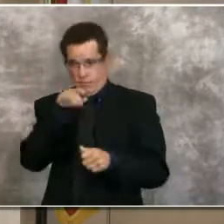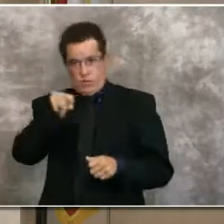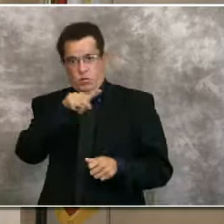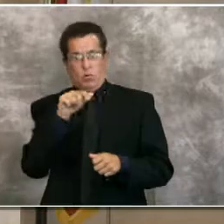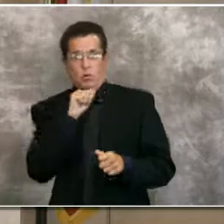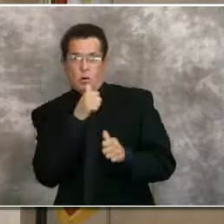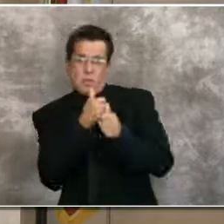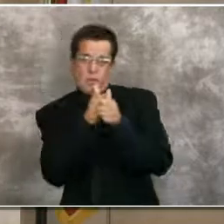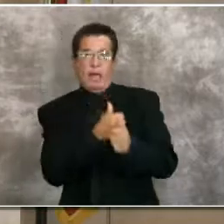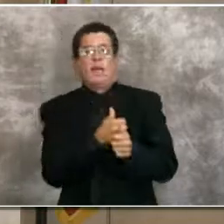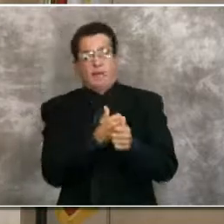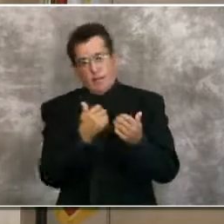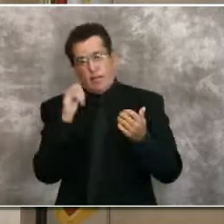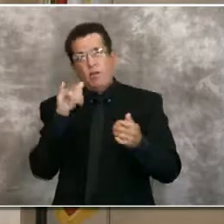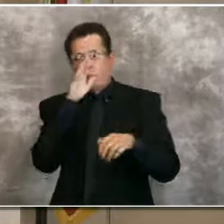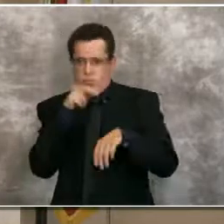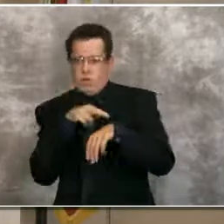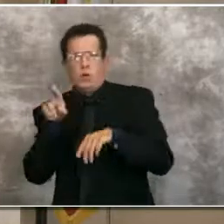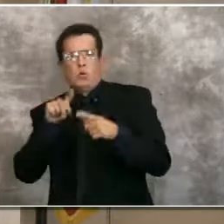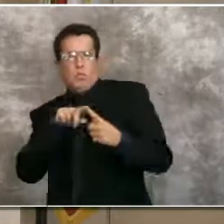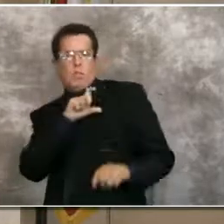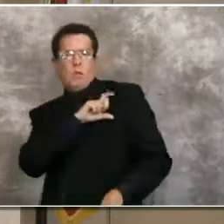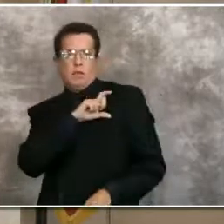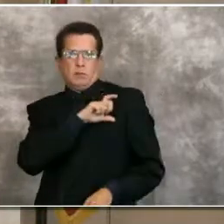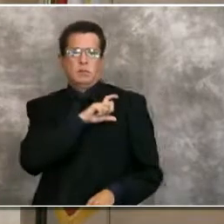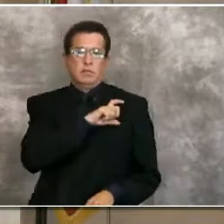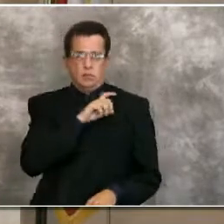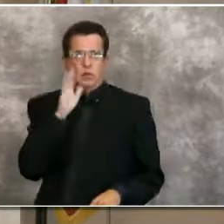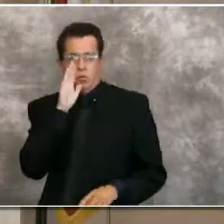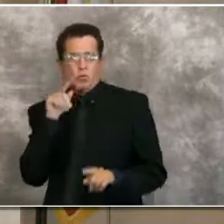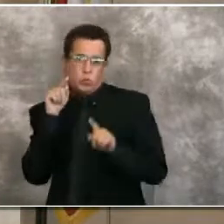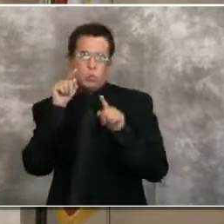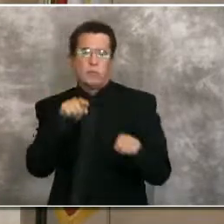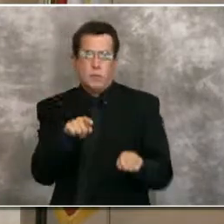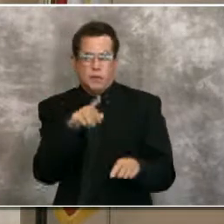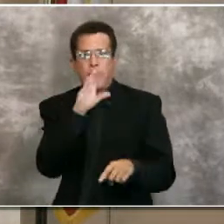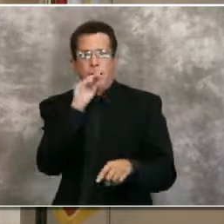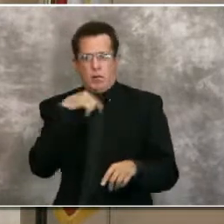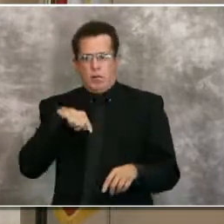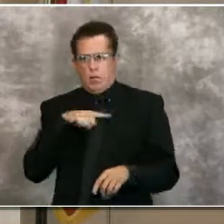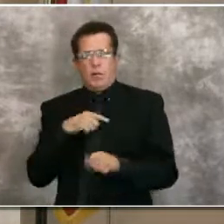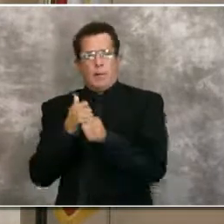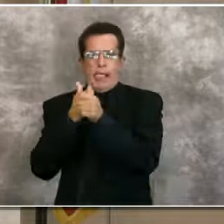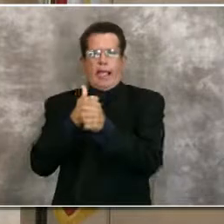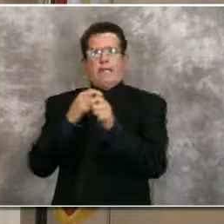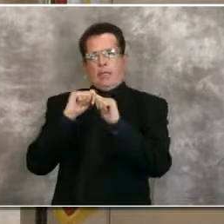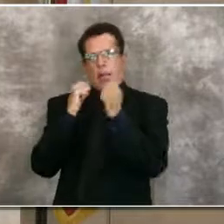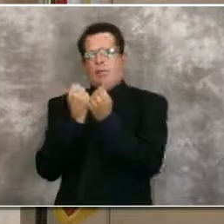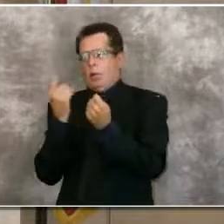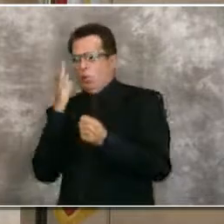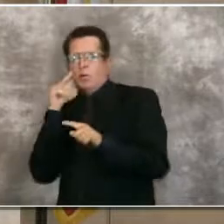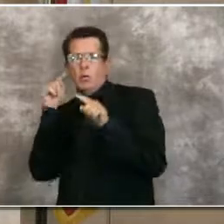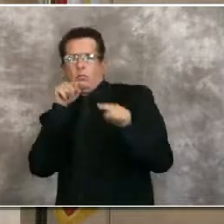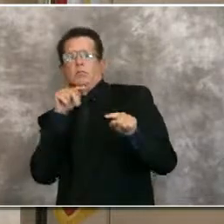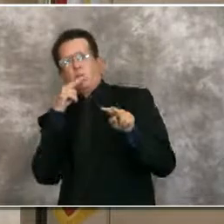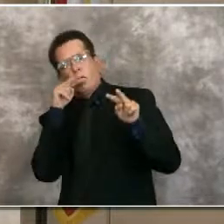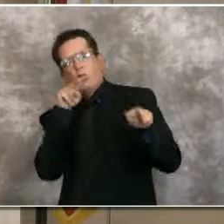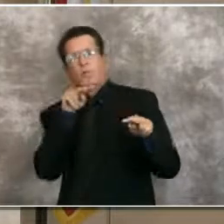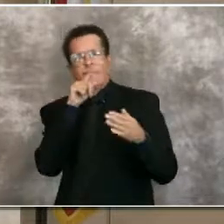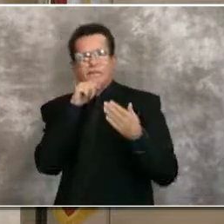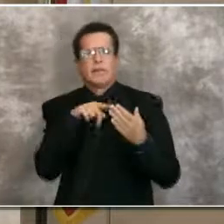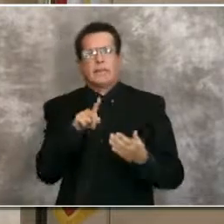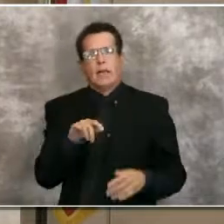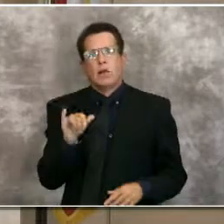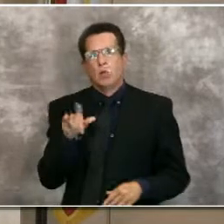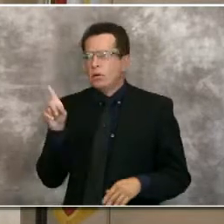non-compliance, then that will be referred to law enforcement and our compliance team to investigate. Okay. This